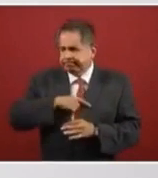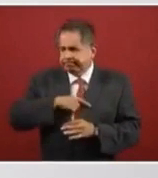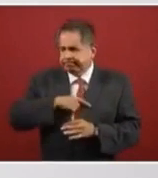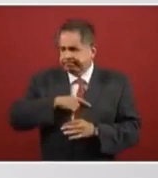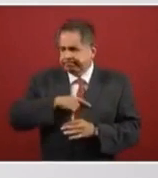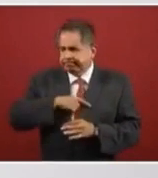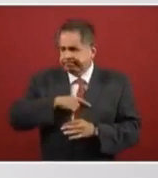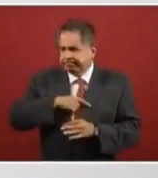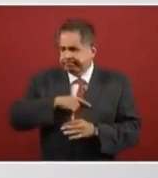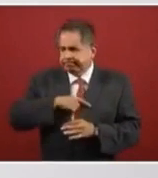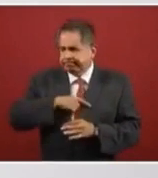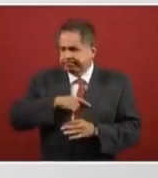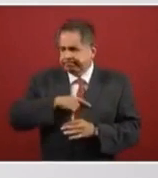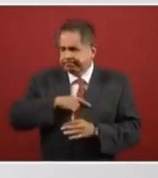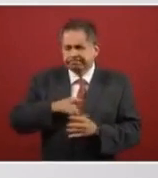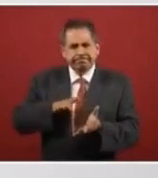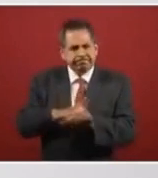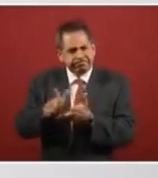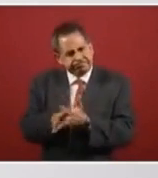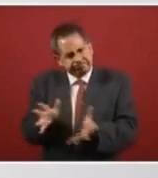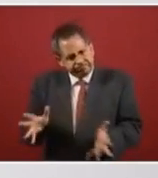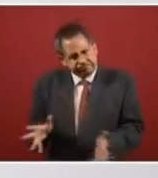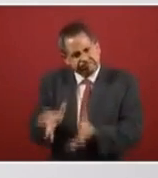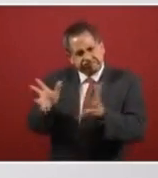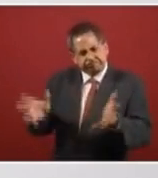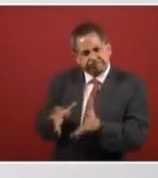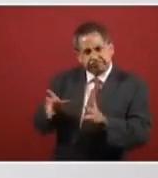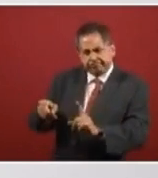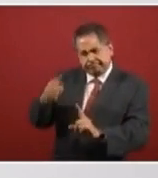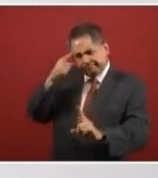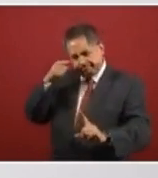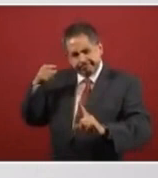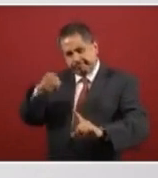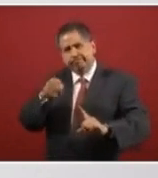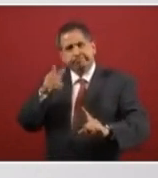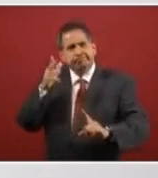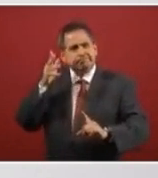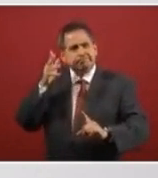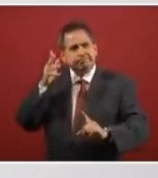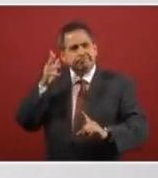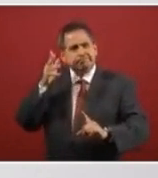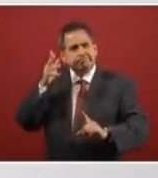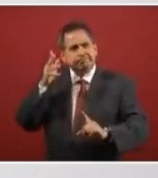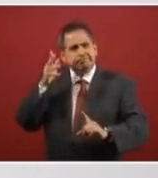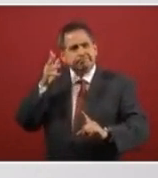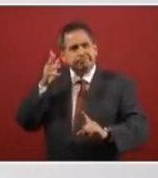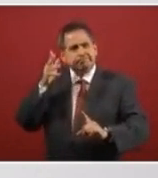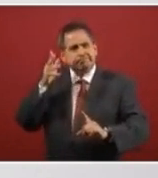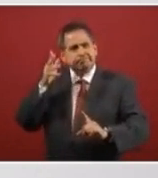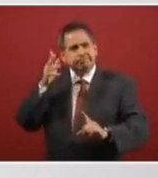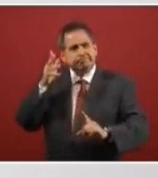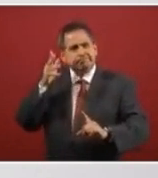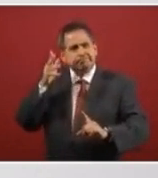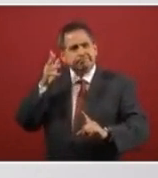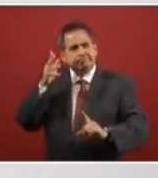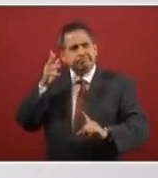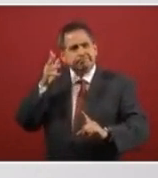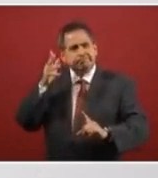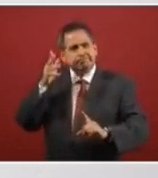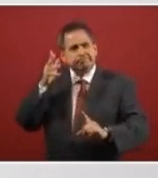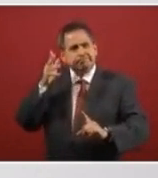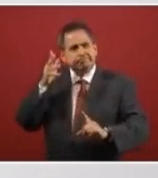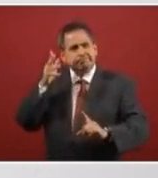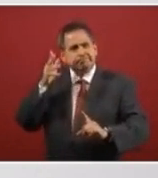to promote and to and to cause the